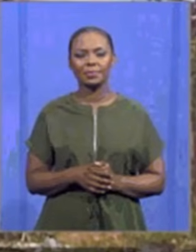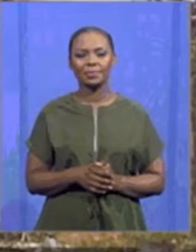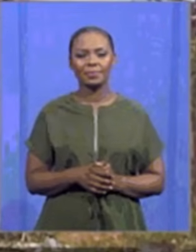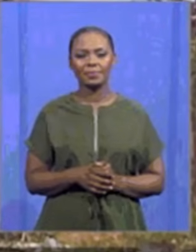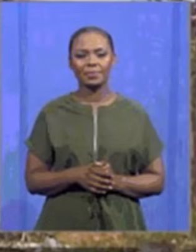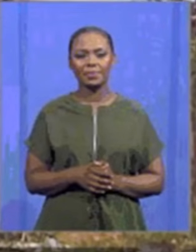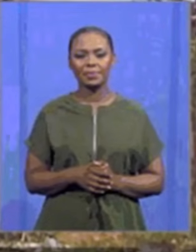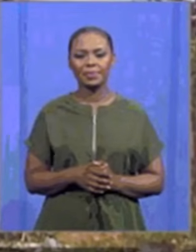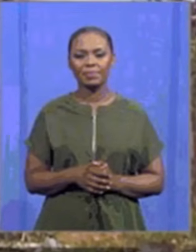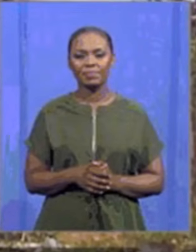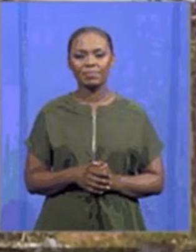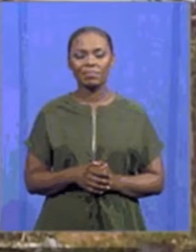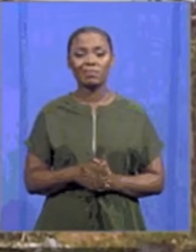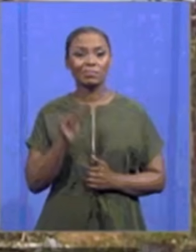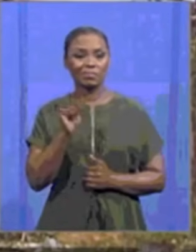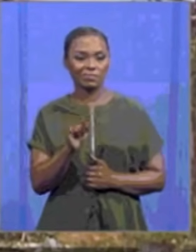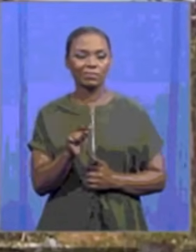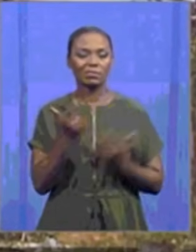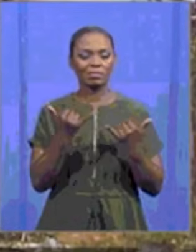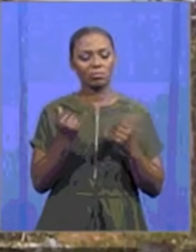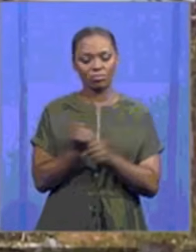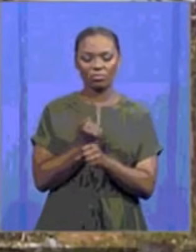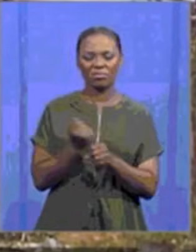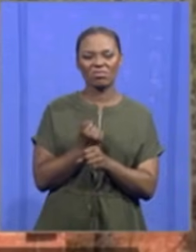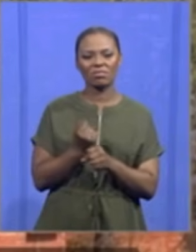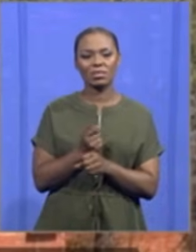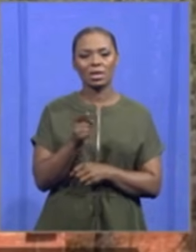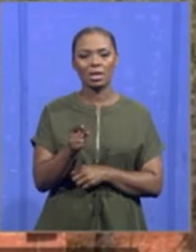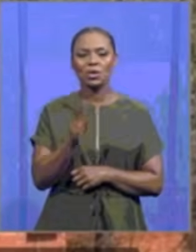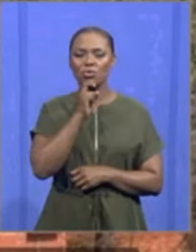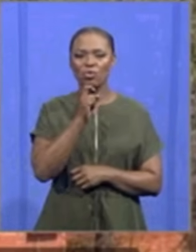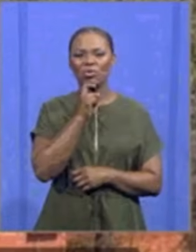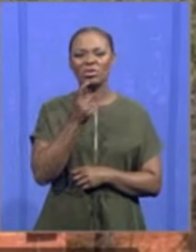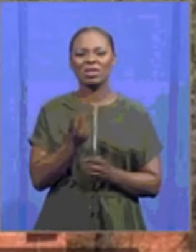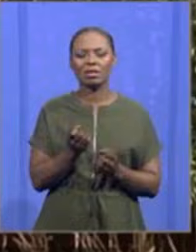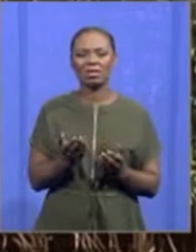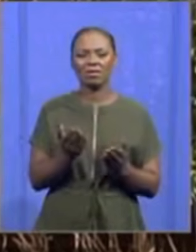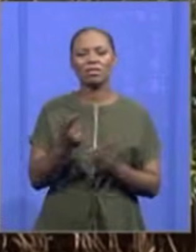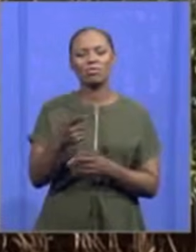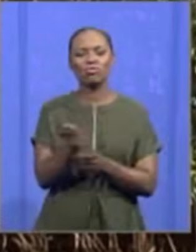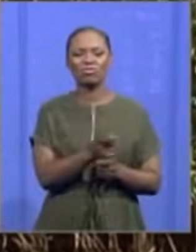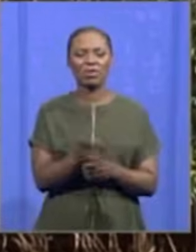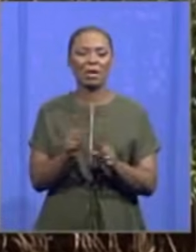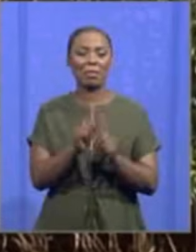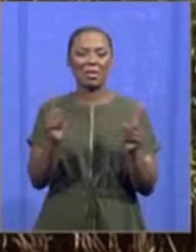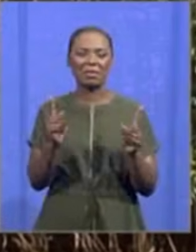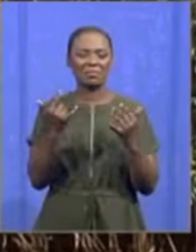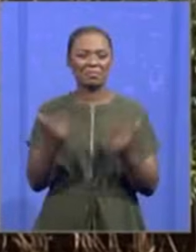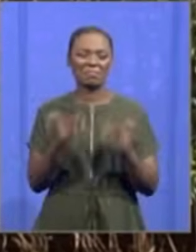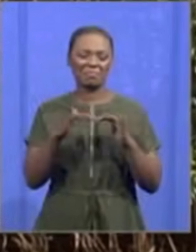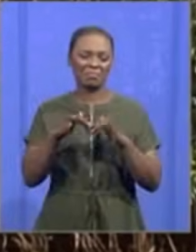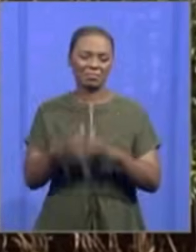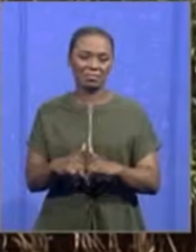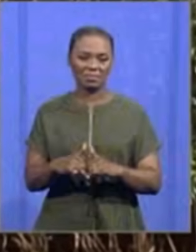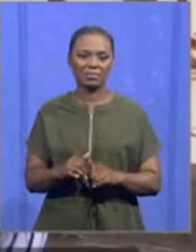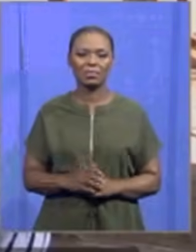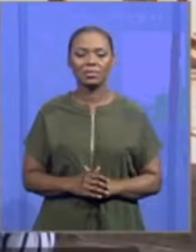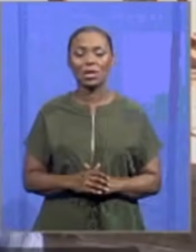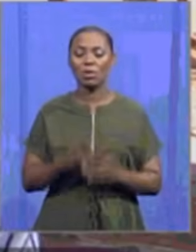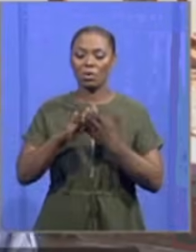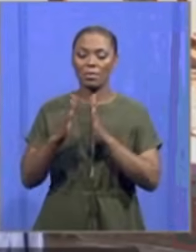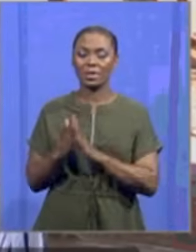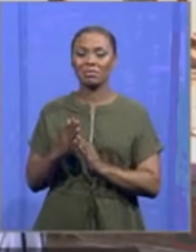Moago ono o neng o tshwanetse go dirisiwa jaaka fire station o phuagantswe. Baagi ba re seno ke tlhoba boroko.